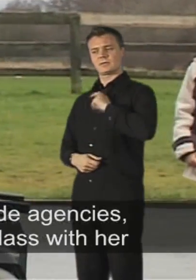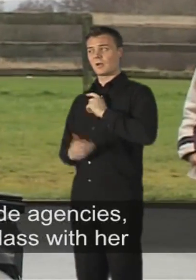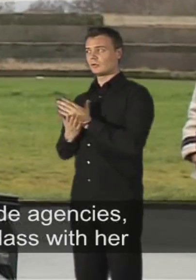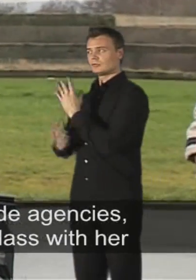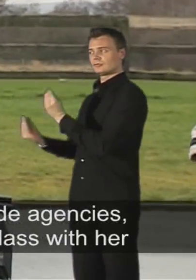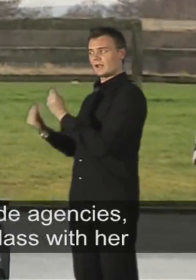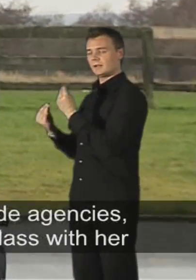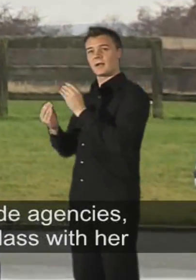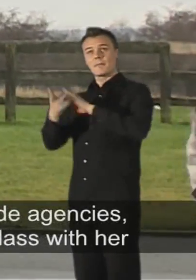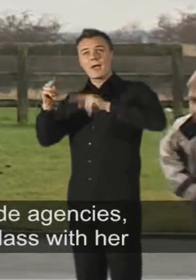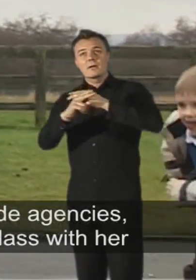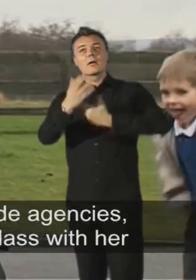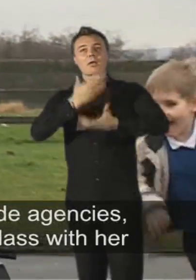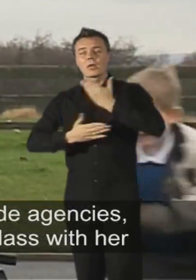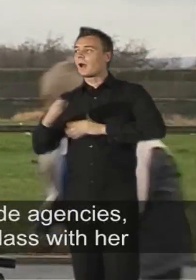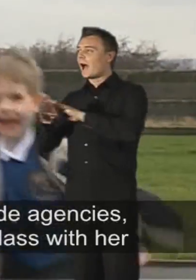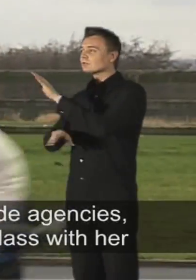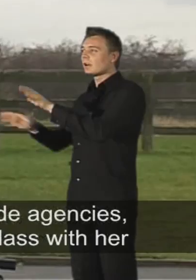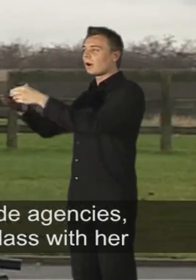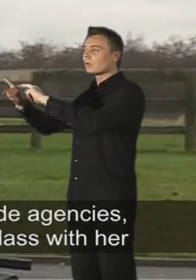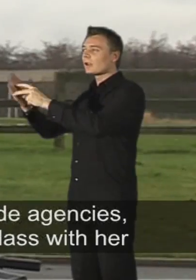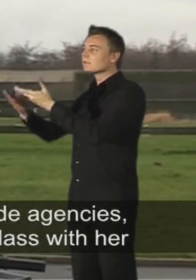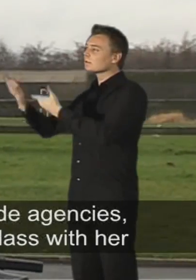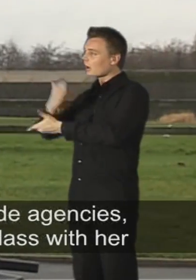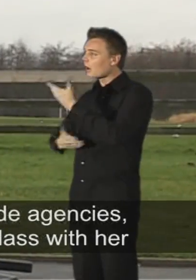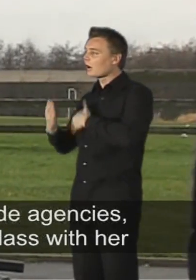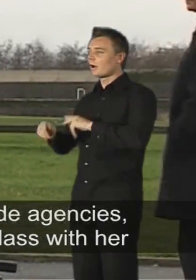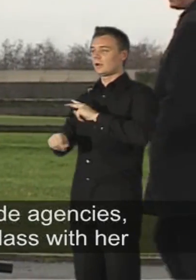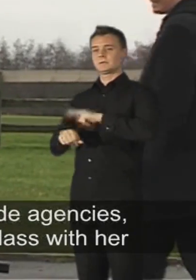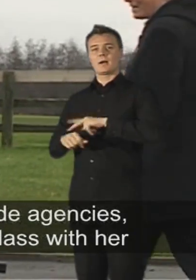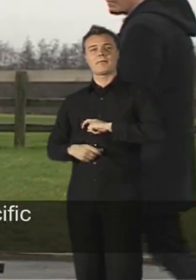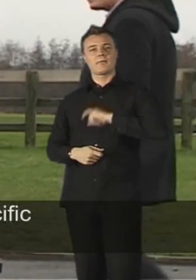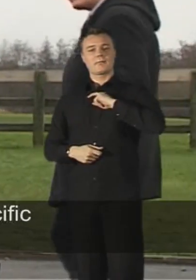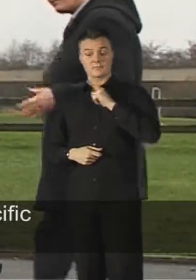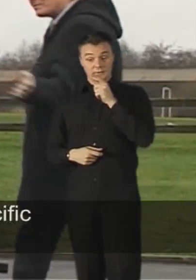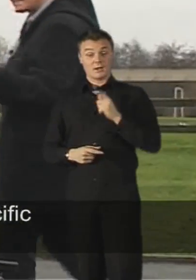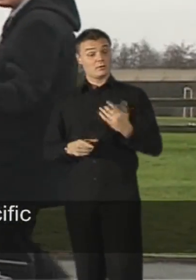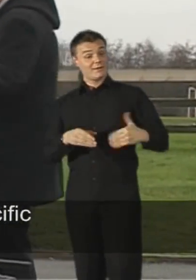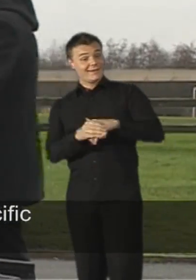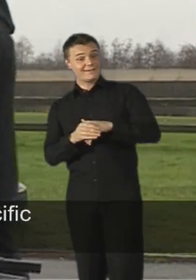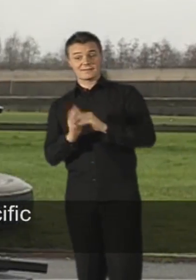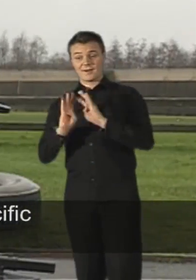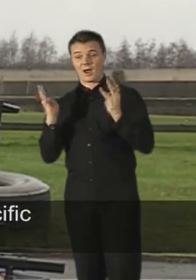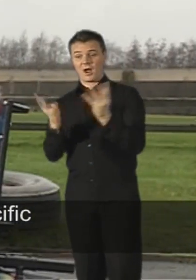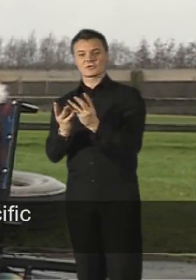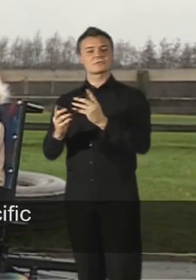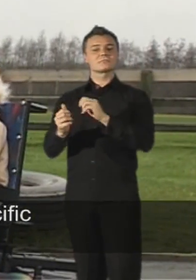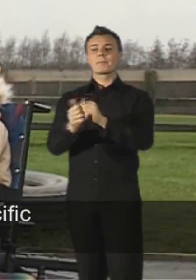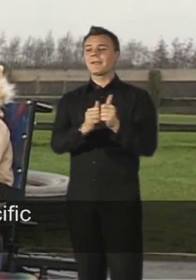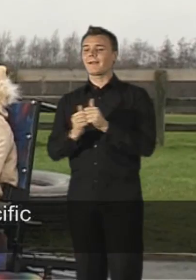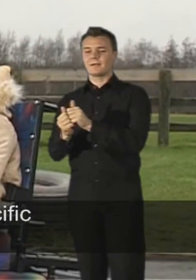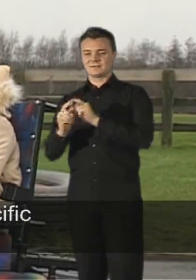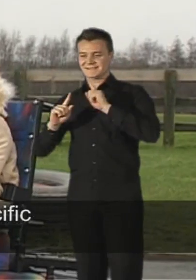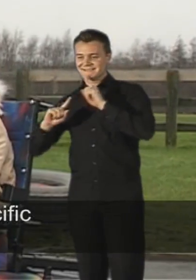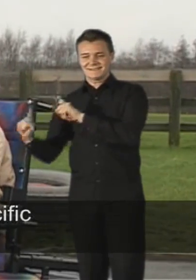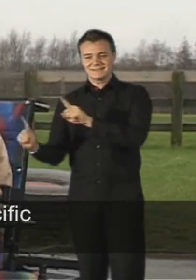with Stephanie's parents and with outside agencies, Stephanie is now taught mainly in class with her peers and supported by a few specific